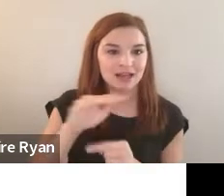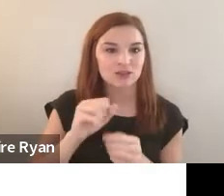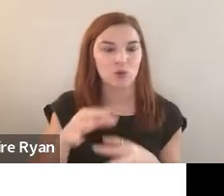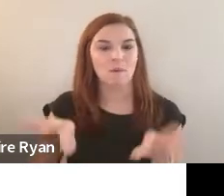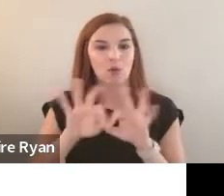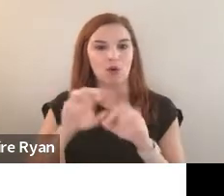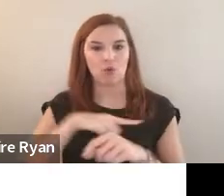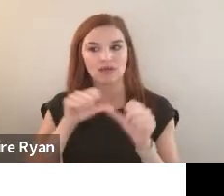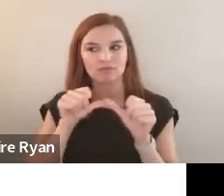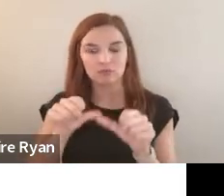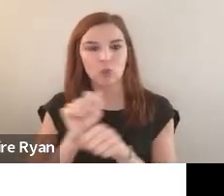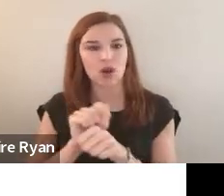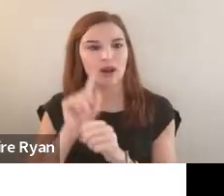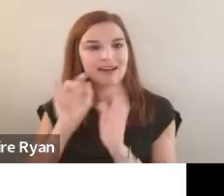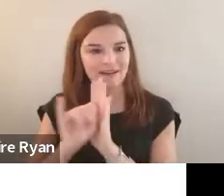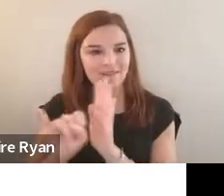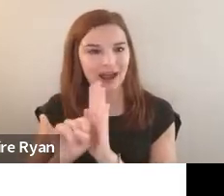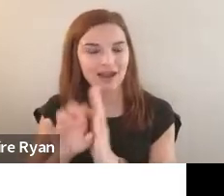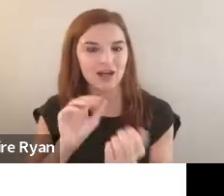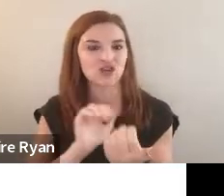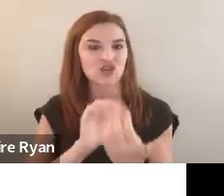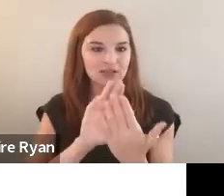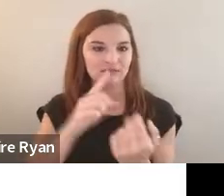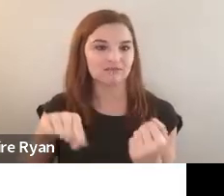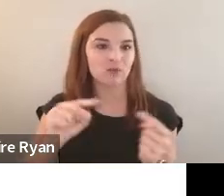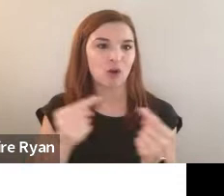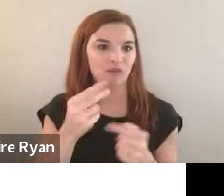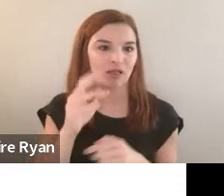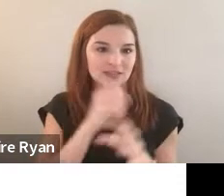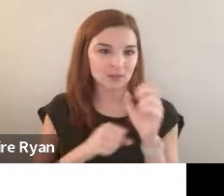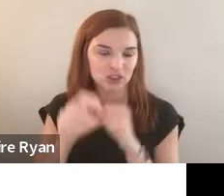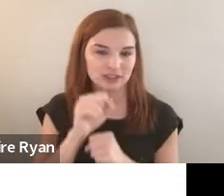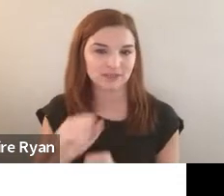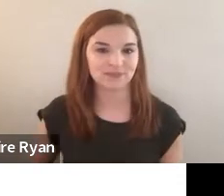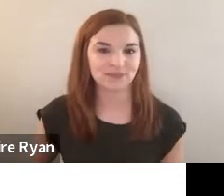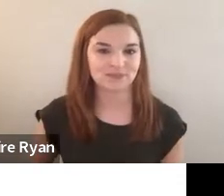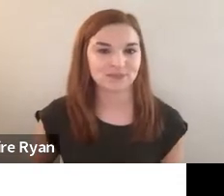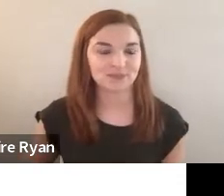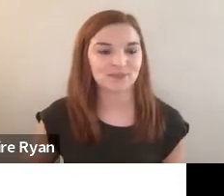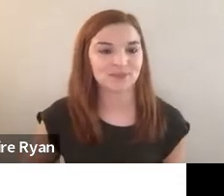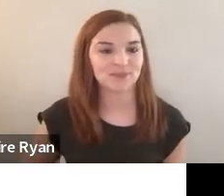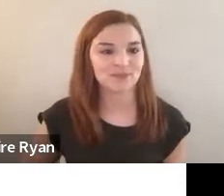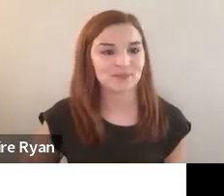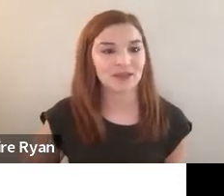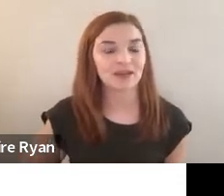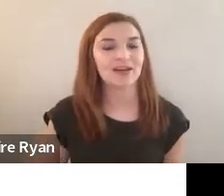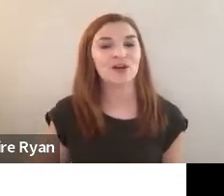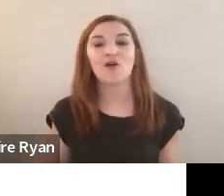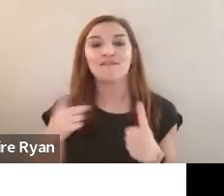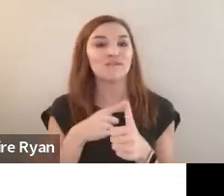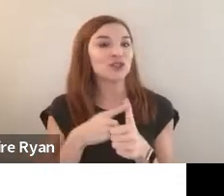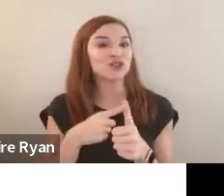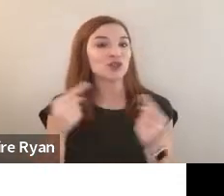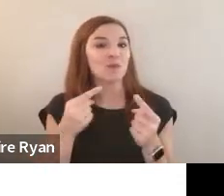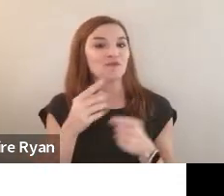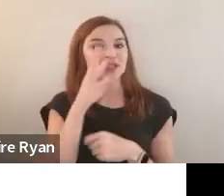patient care that's received, the medical context, and ongoing work in identifying and addressing harmful assumptions.